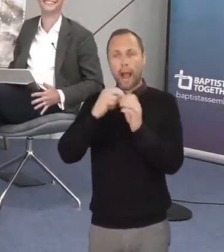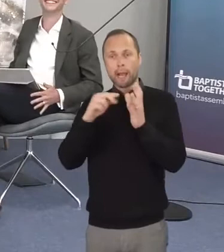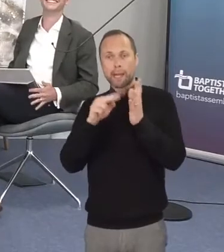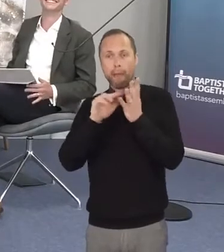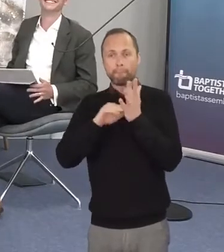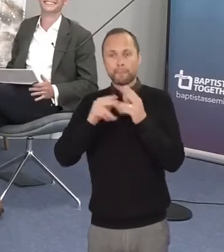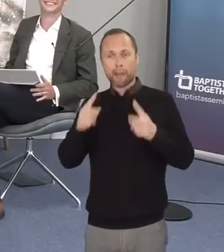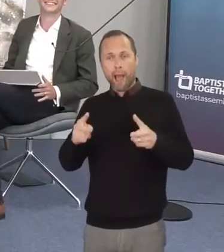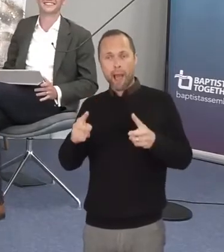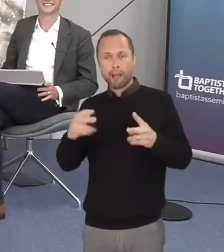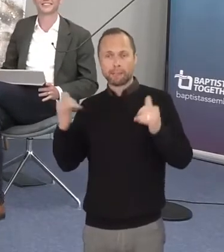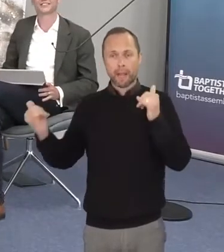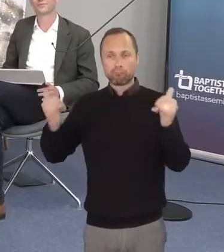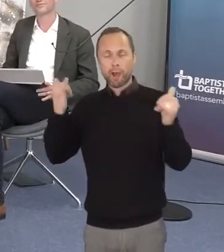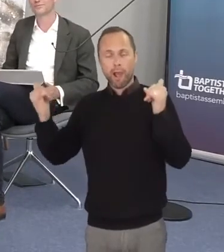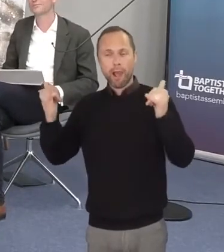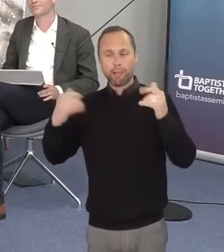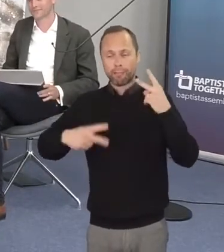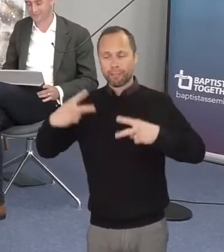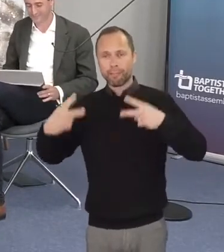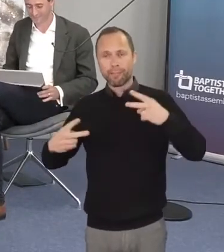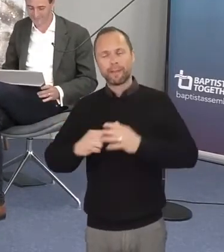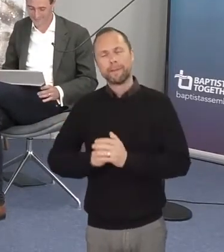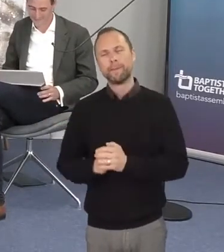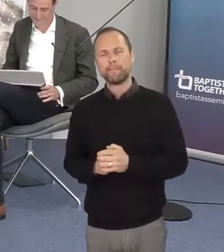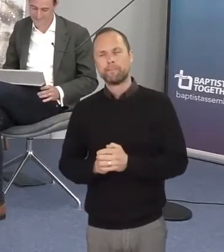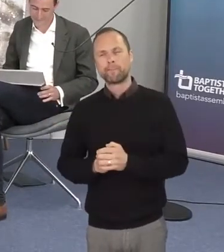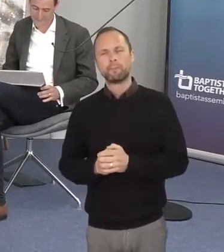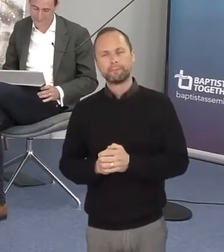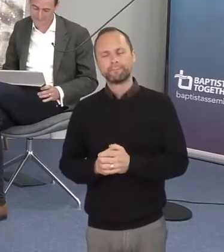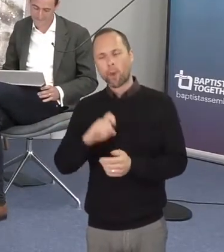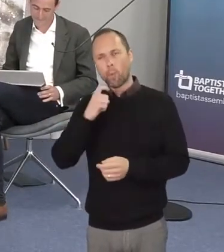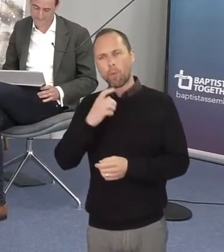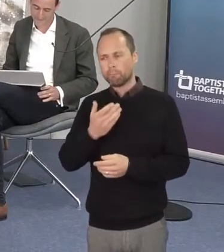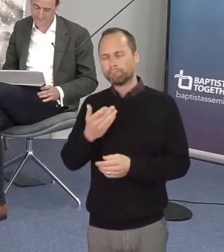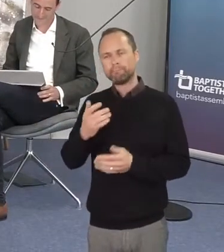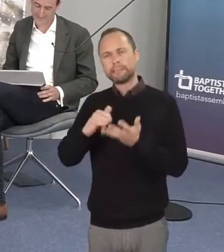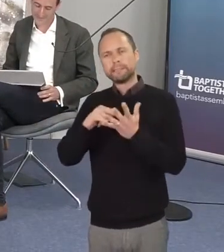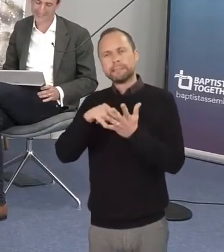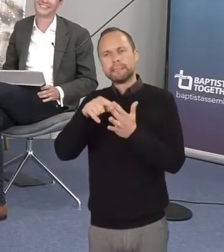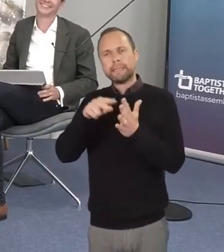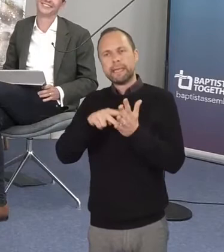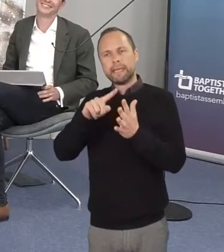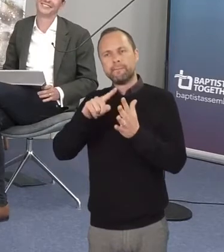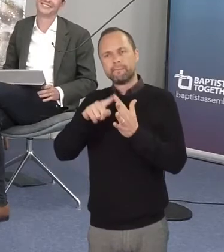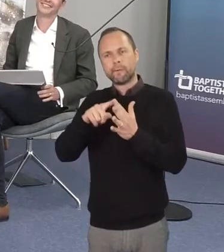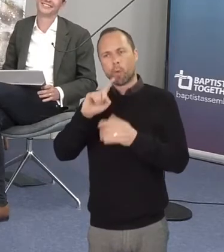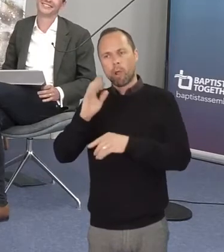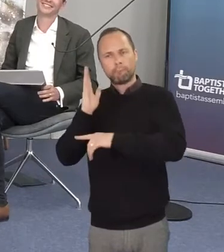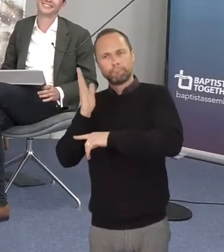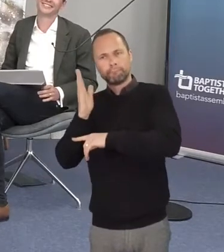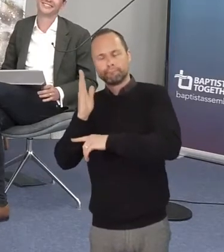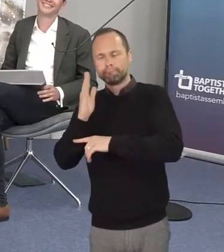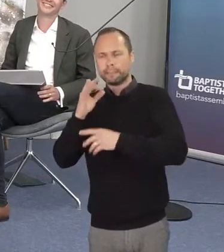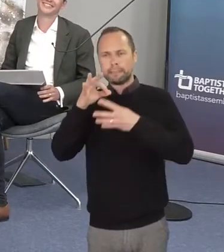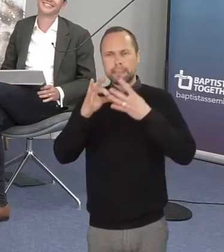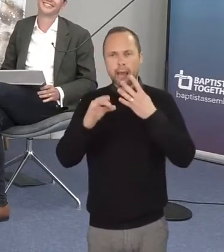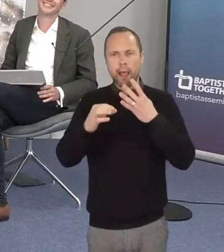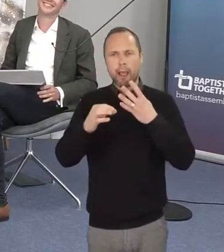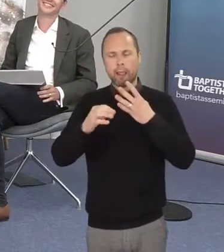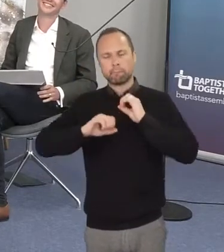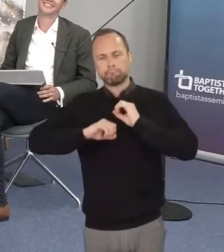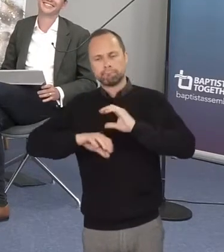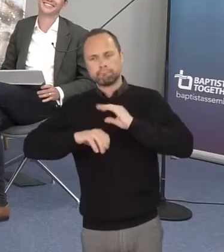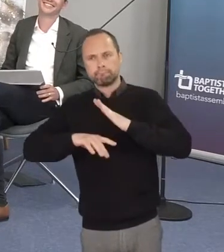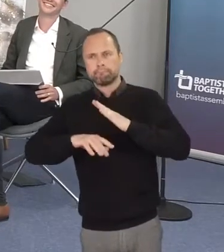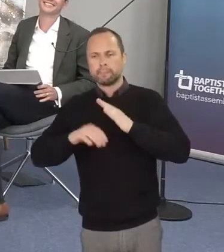In a moment, I'm going to get Steve, my colleague, to come and share with us all the details and